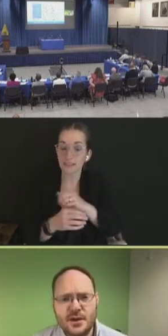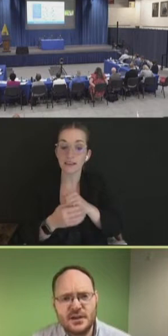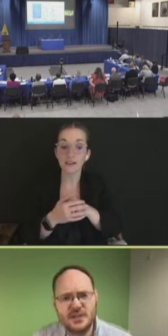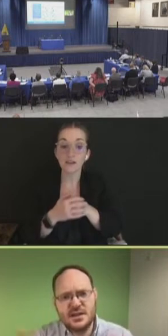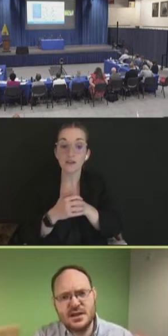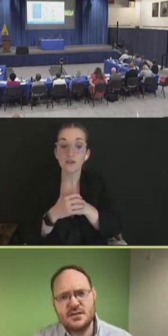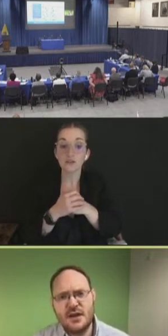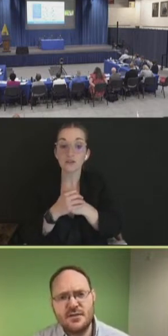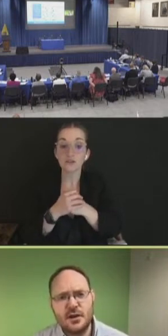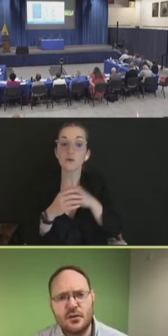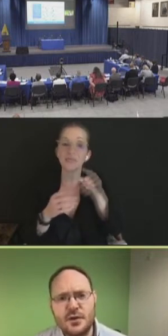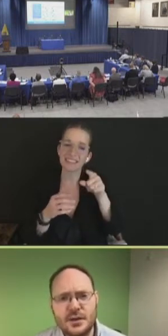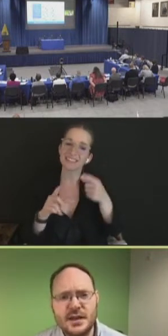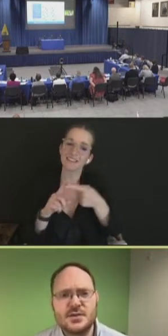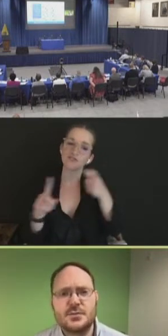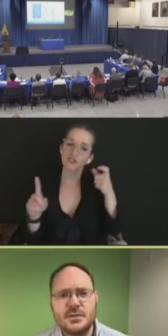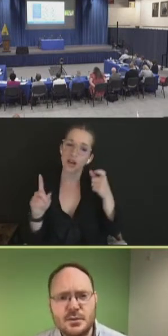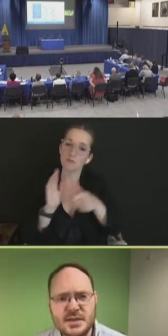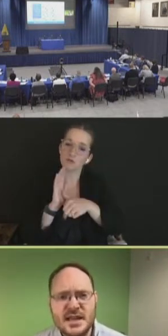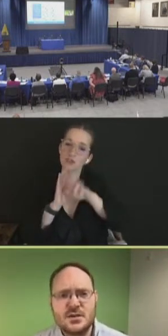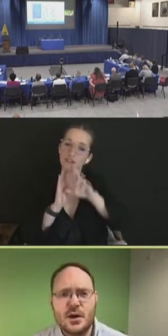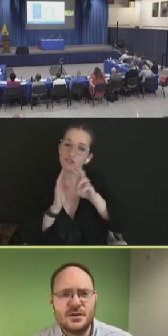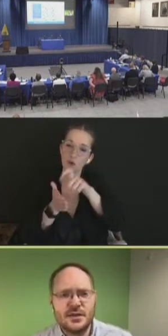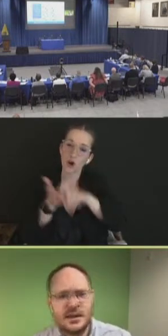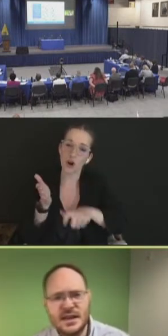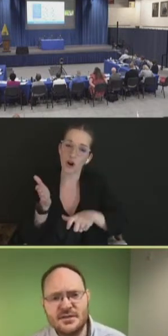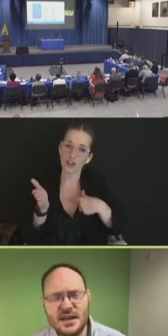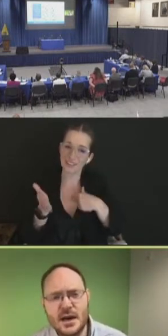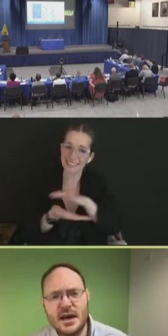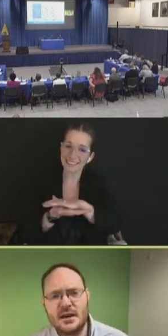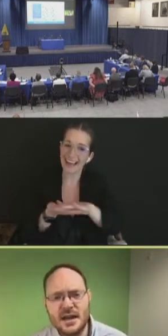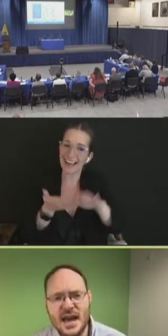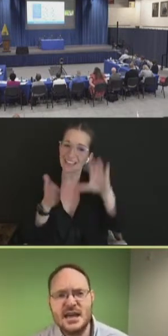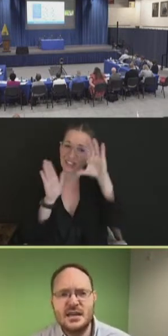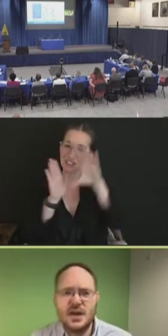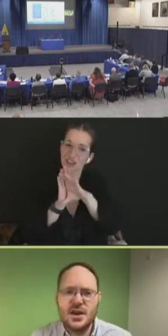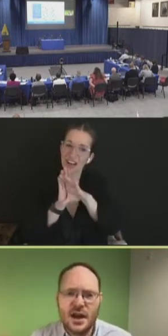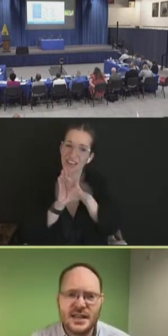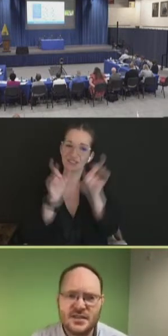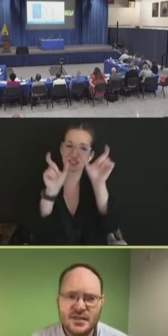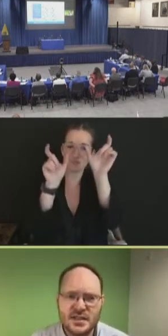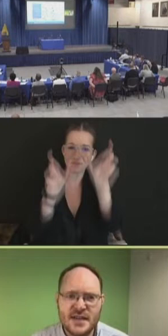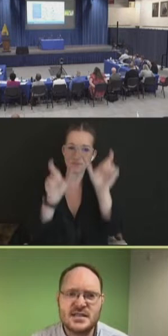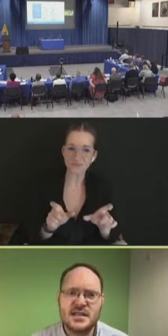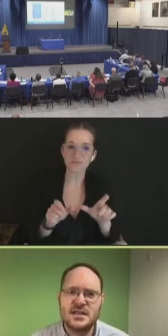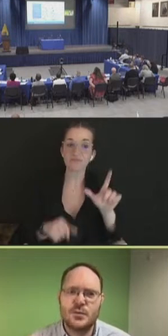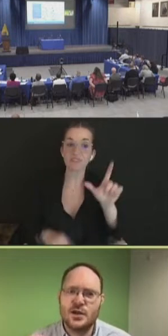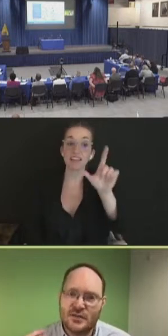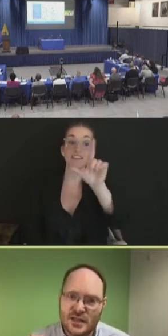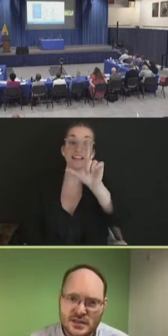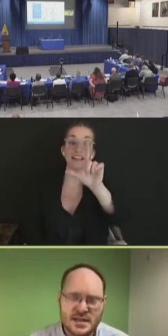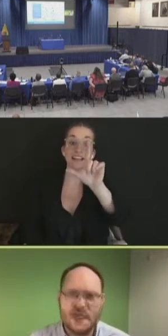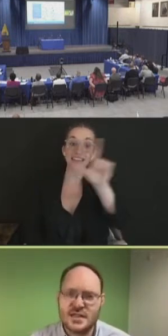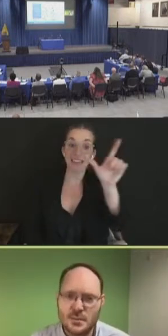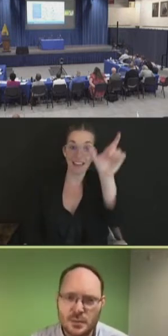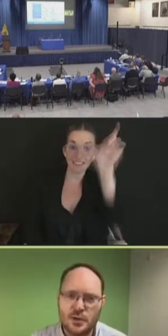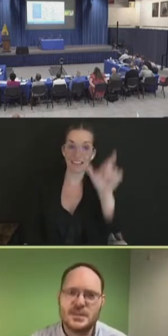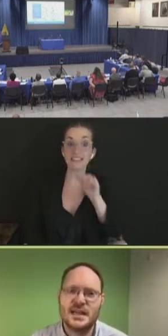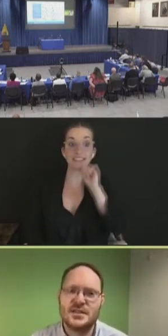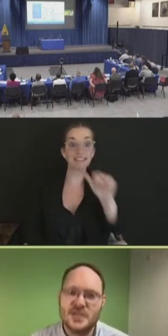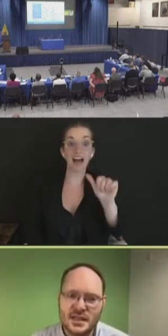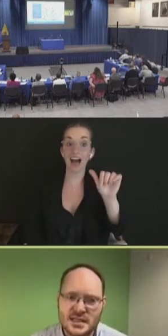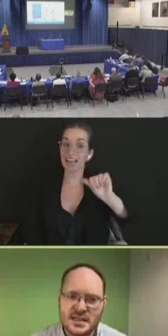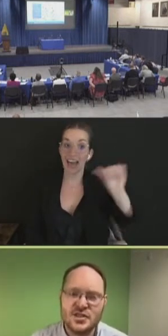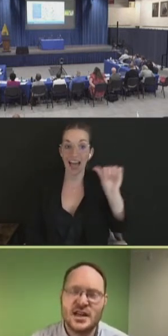review article. It's a nice graphical overview that I sometimes present, where on the left-hand panel on A, a non-adjuvanted vaccine, where you have a, say, for example,